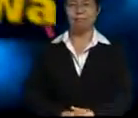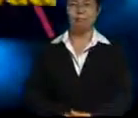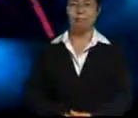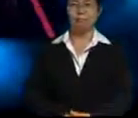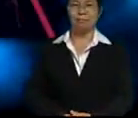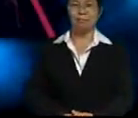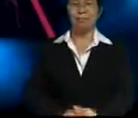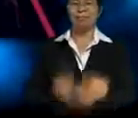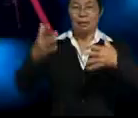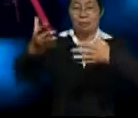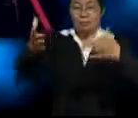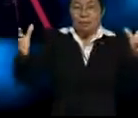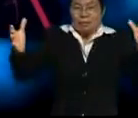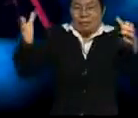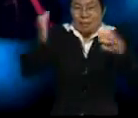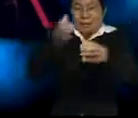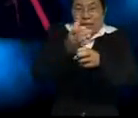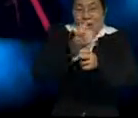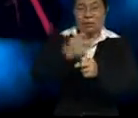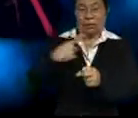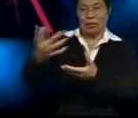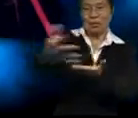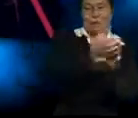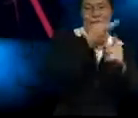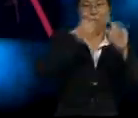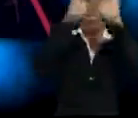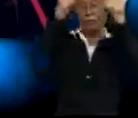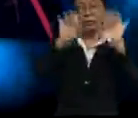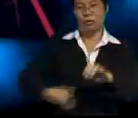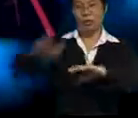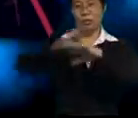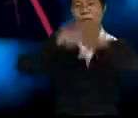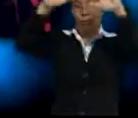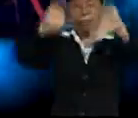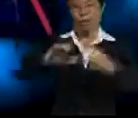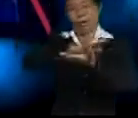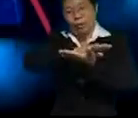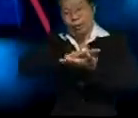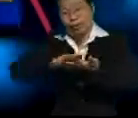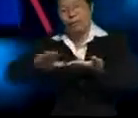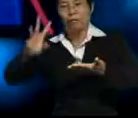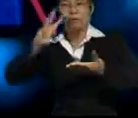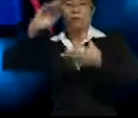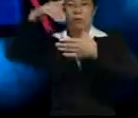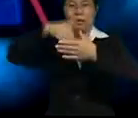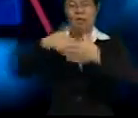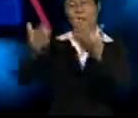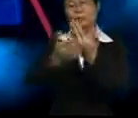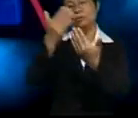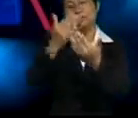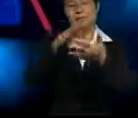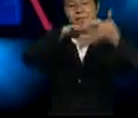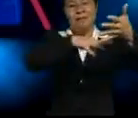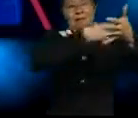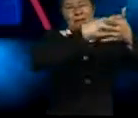Let's summarize the conclusions that we've gathered from the experiments on the methods of purifying water into a simple